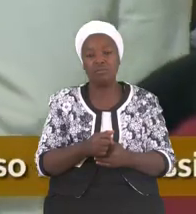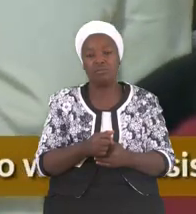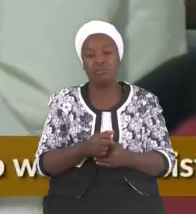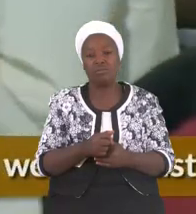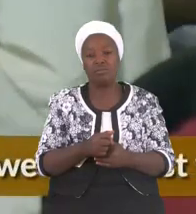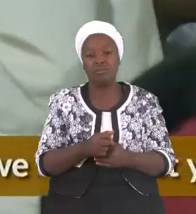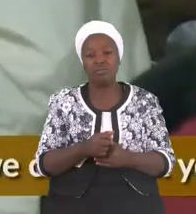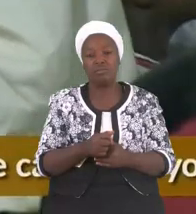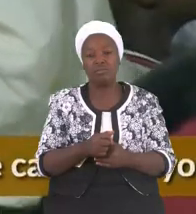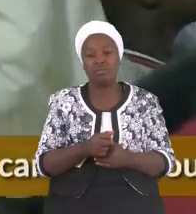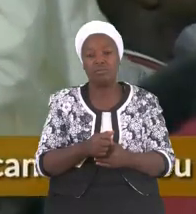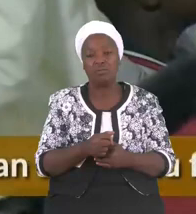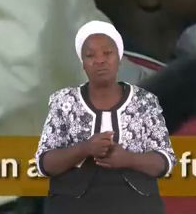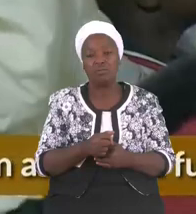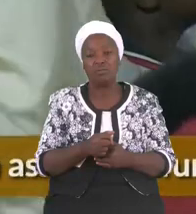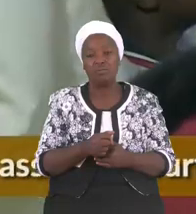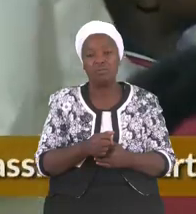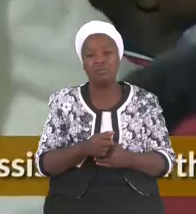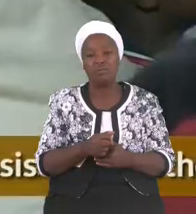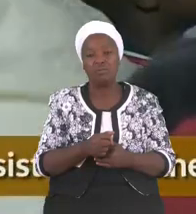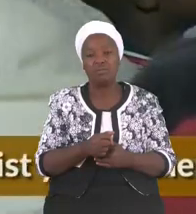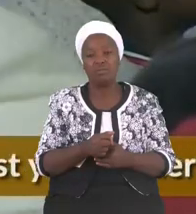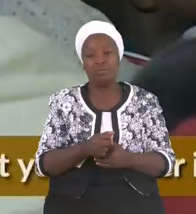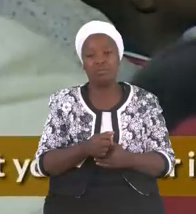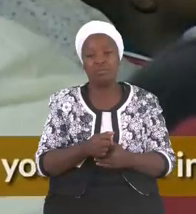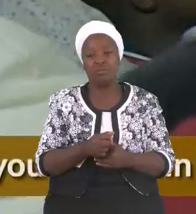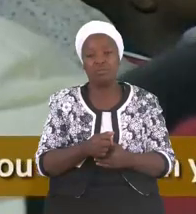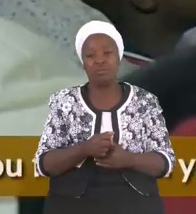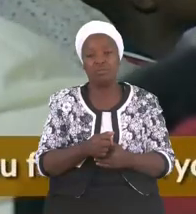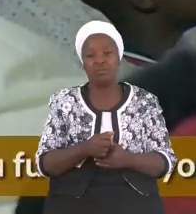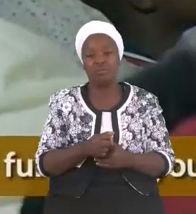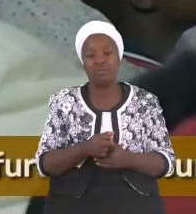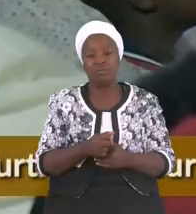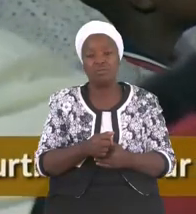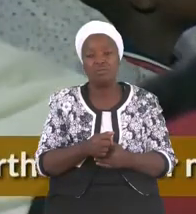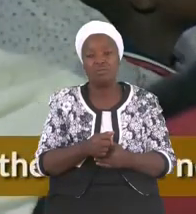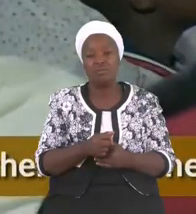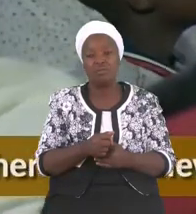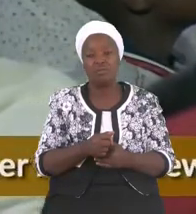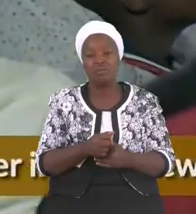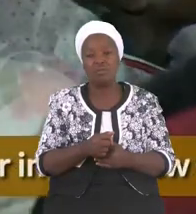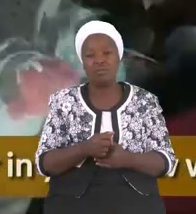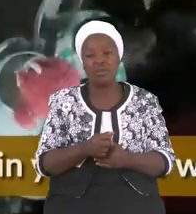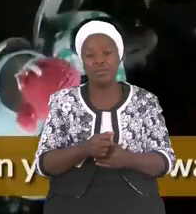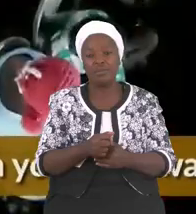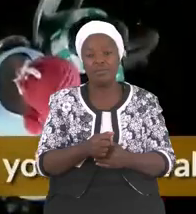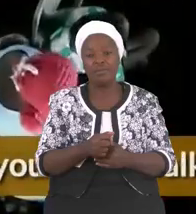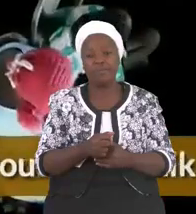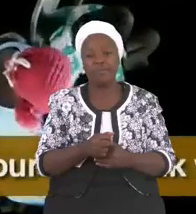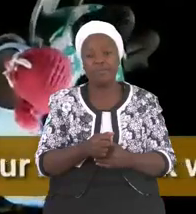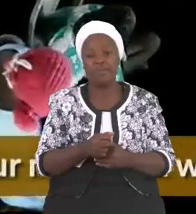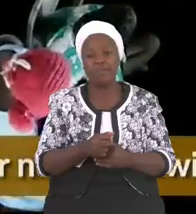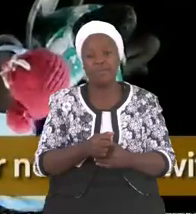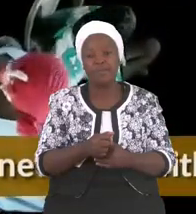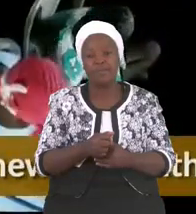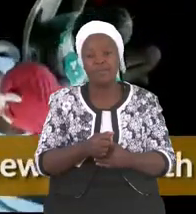and submit to your supervisor who will take you to the right place. Let's be